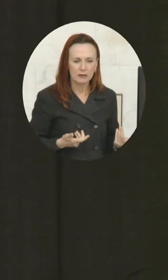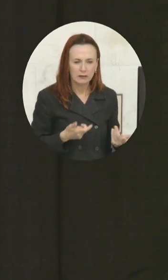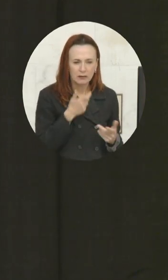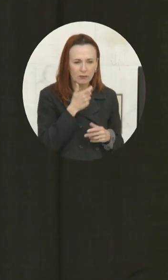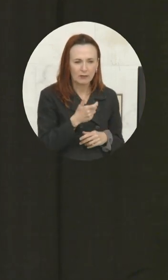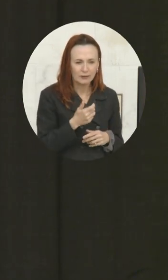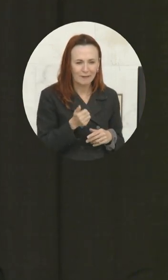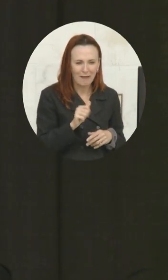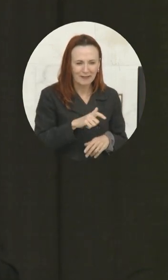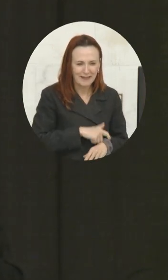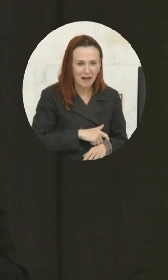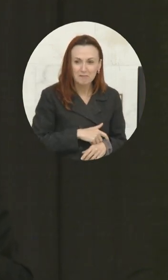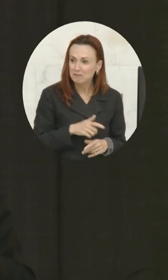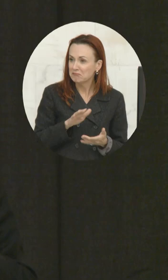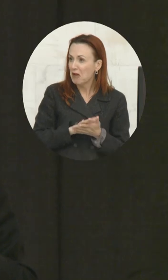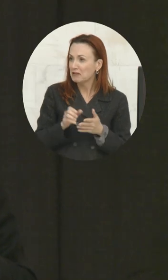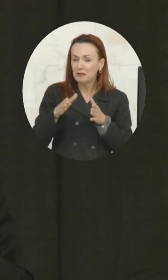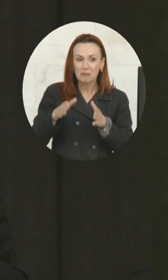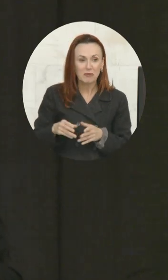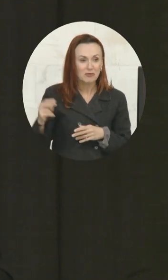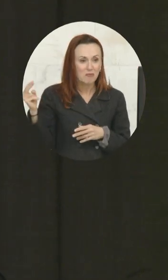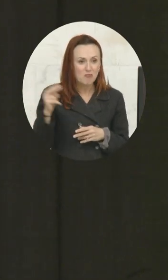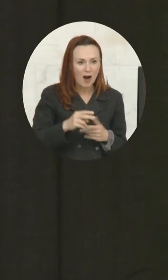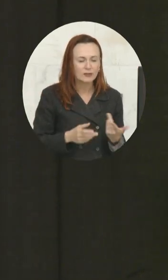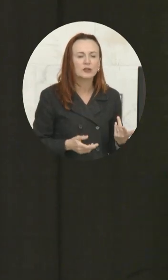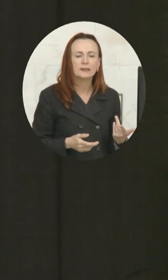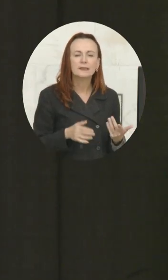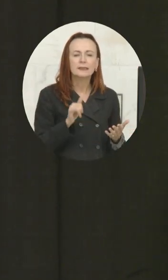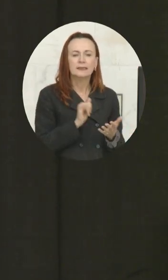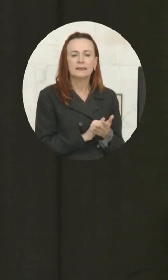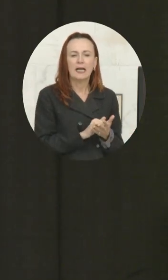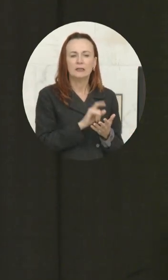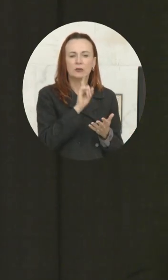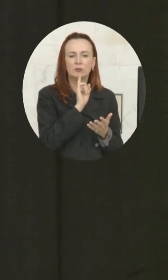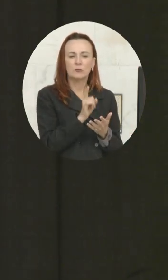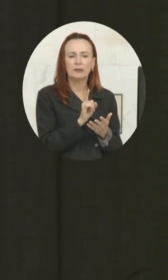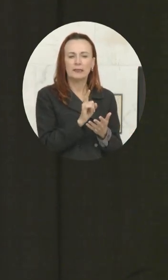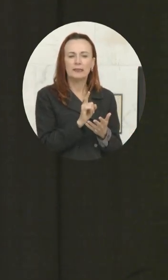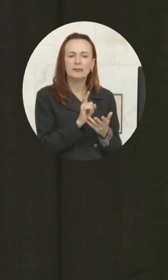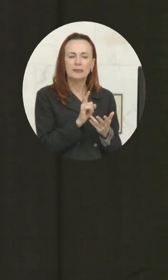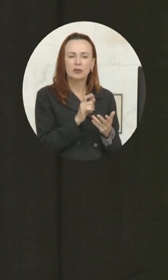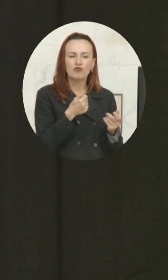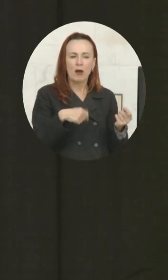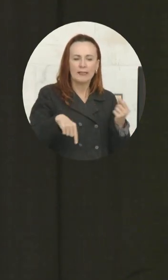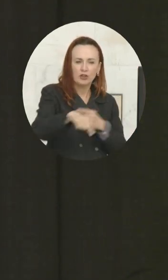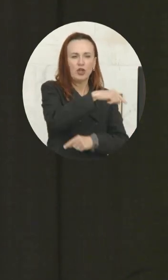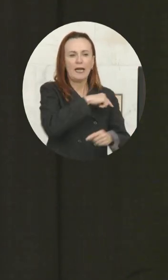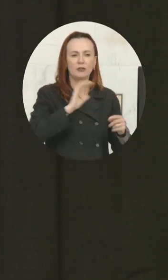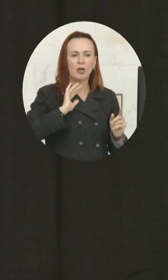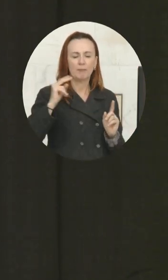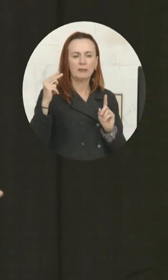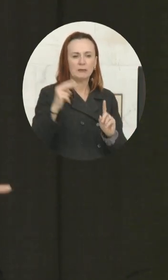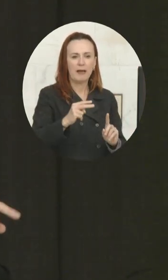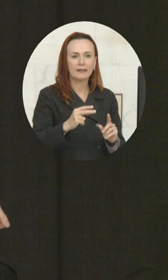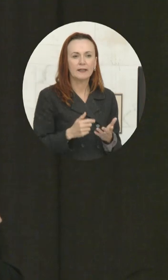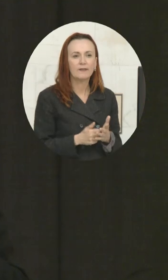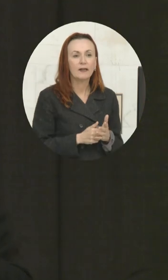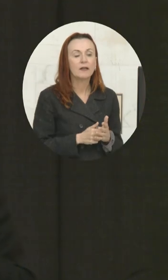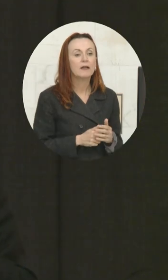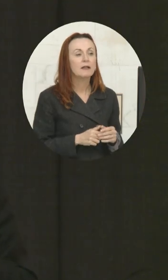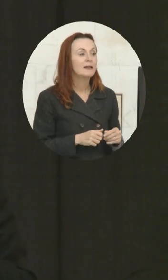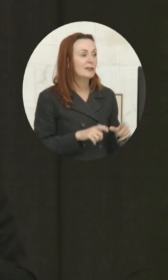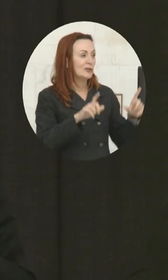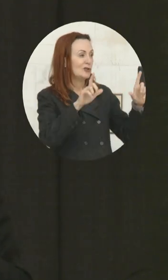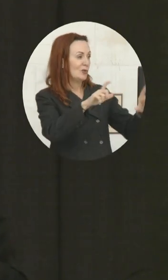come to get you out rather than wonder if you're actually living there or not? So these are the kind of things to flip that around. Talking to people who are young or old, the screen thing is one quick